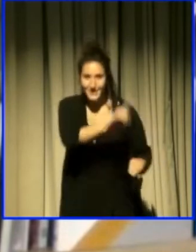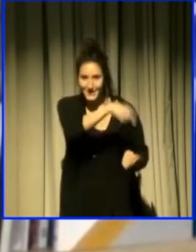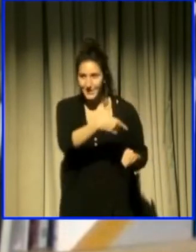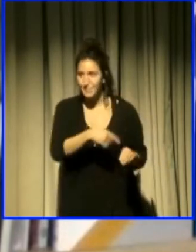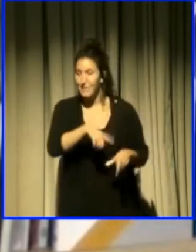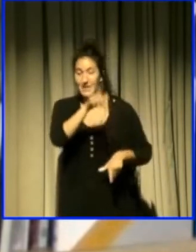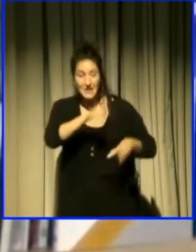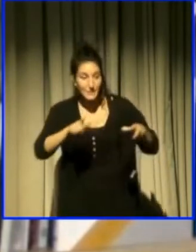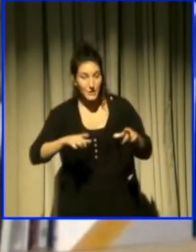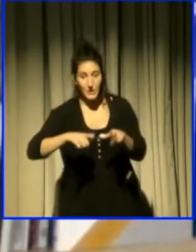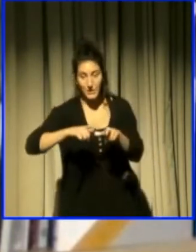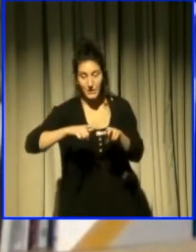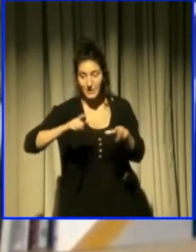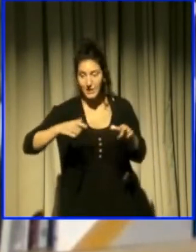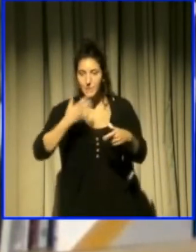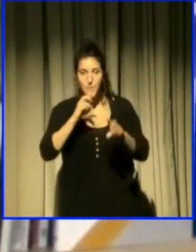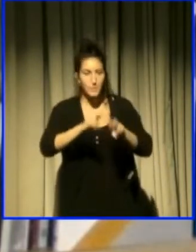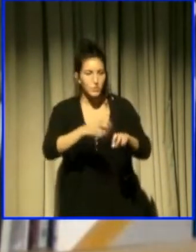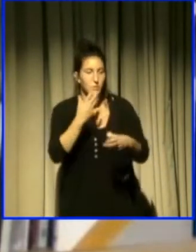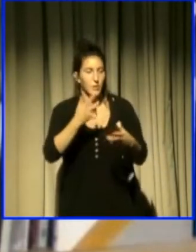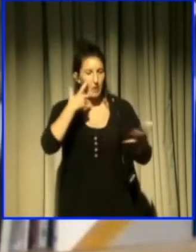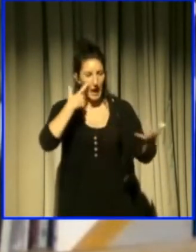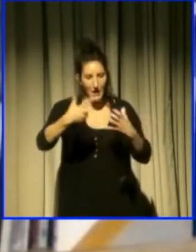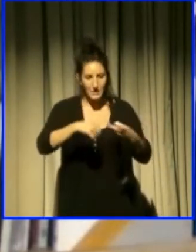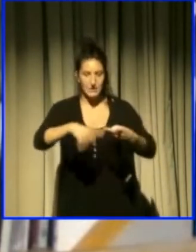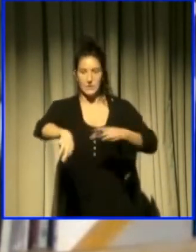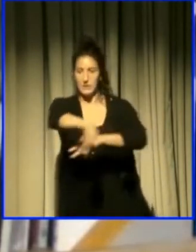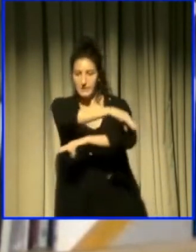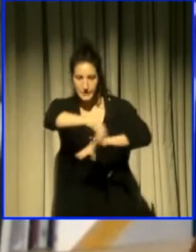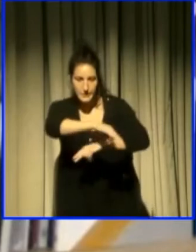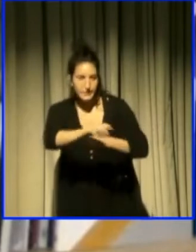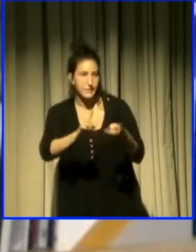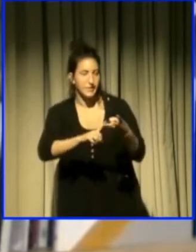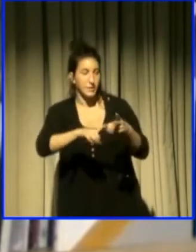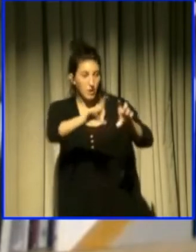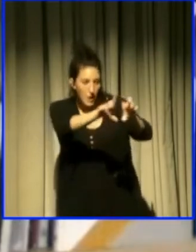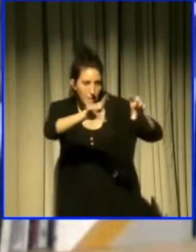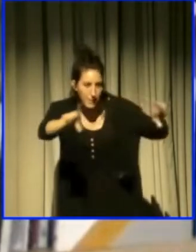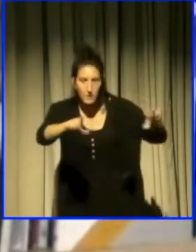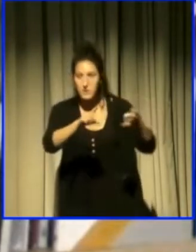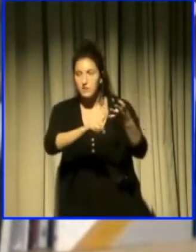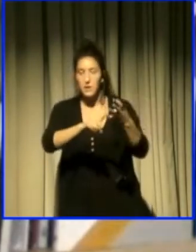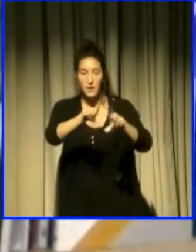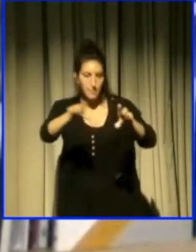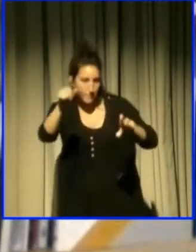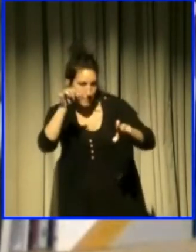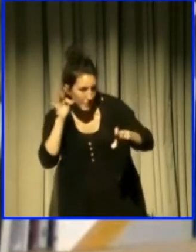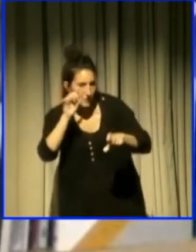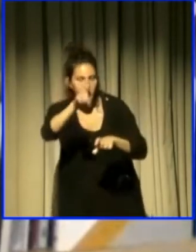instance, artists, designers, entrepreneurs, academics, or